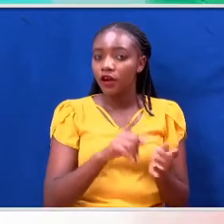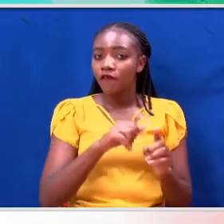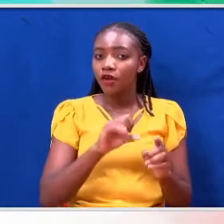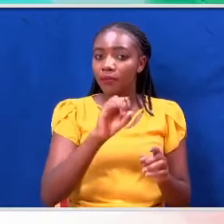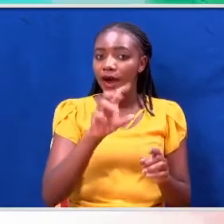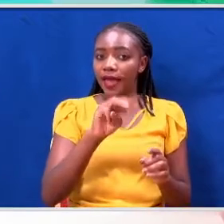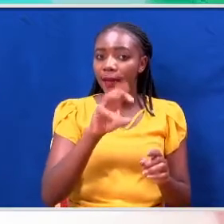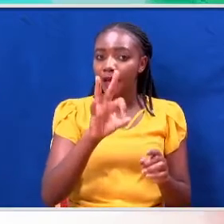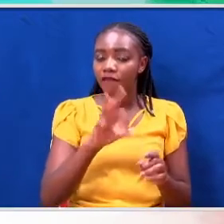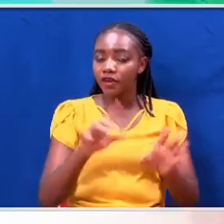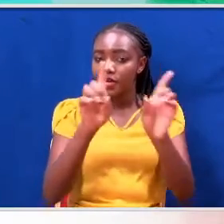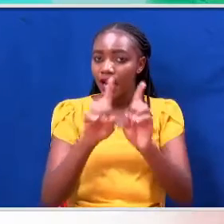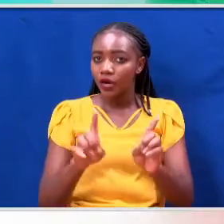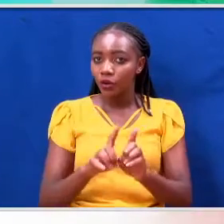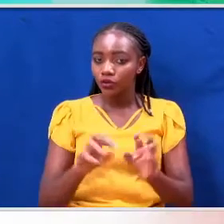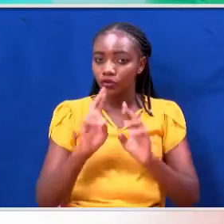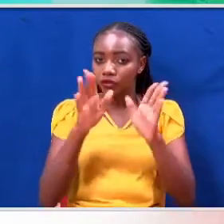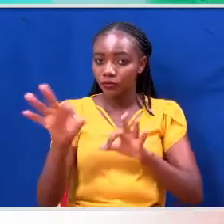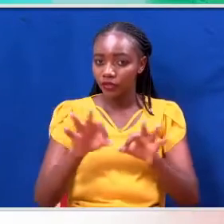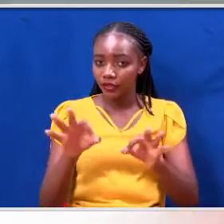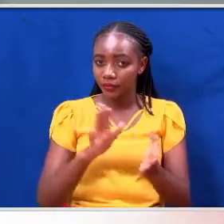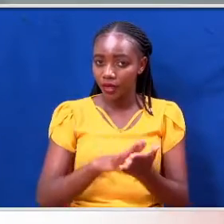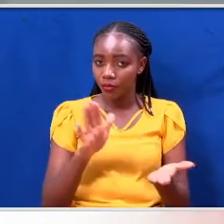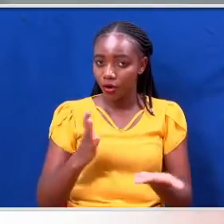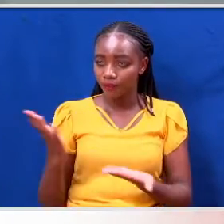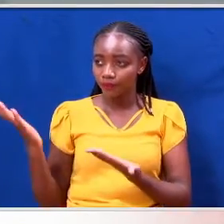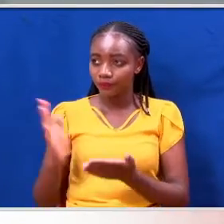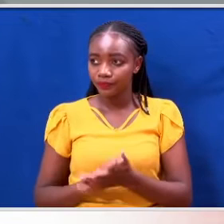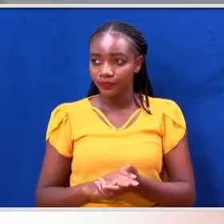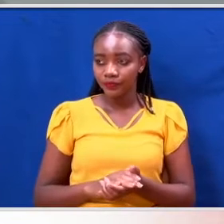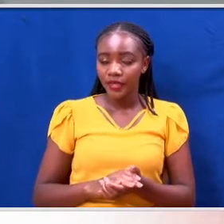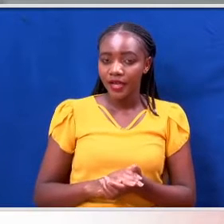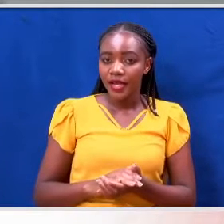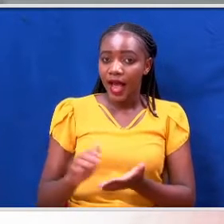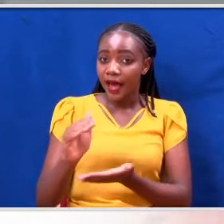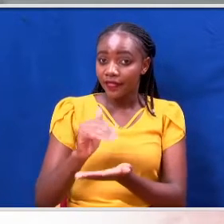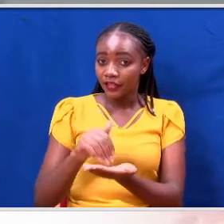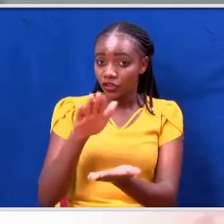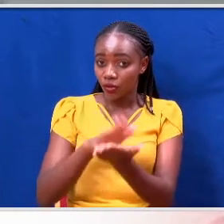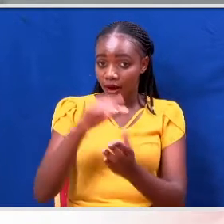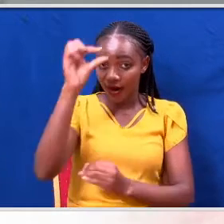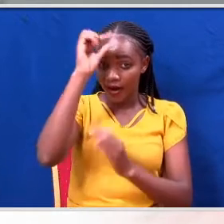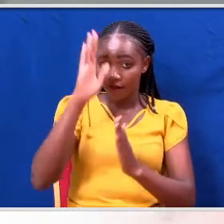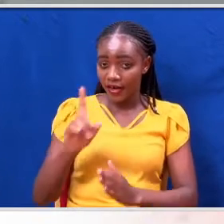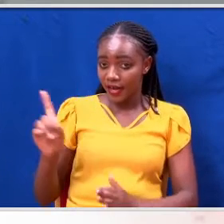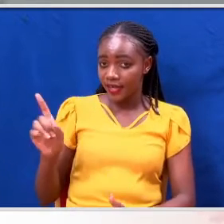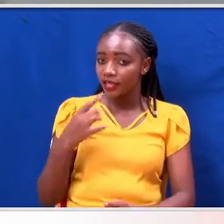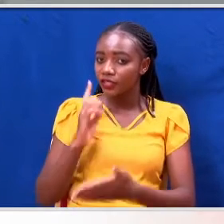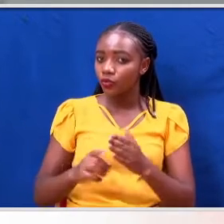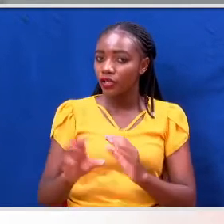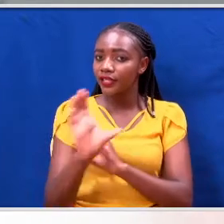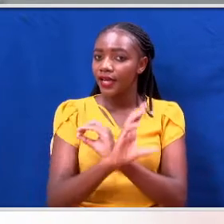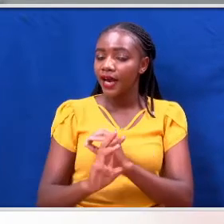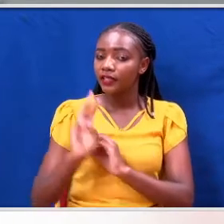Fund, IMF. Petronila Gordon reports. According to the Central Bank Governor Patrick Njoroge, the country will receive